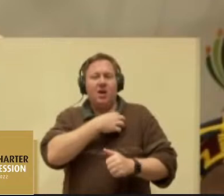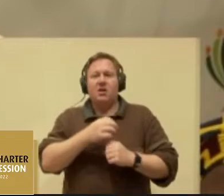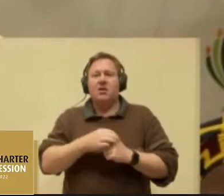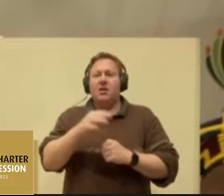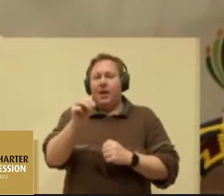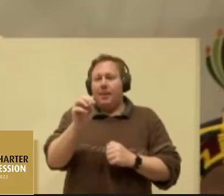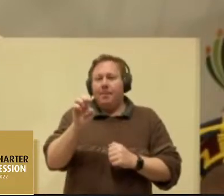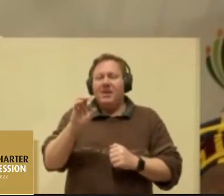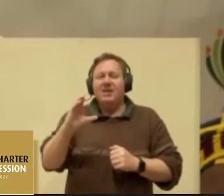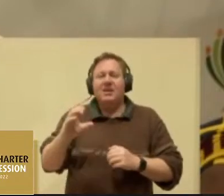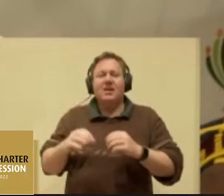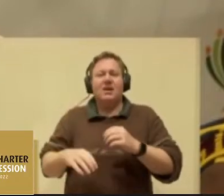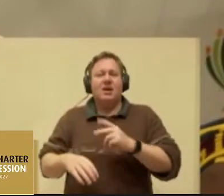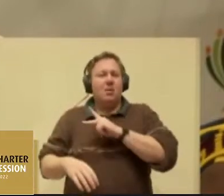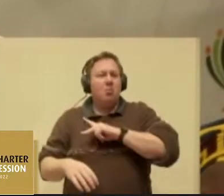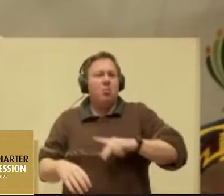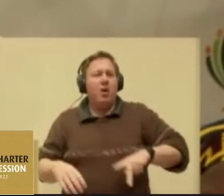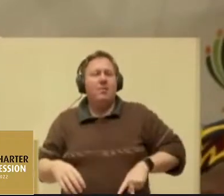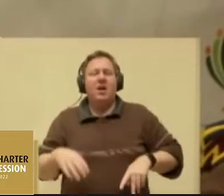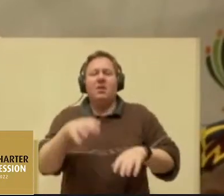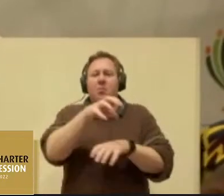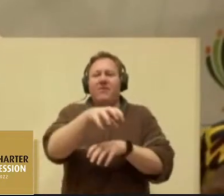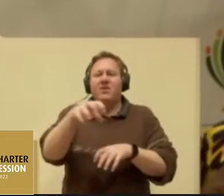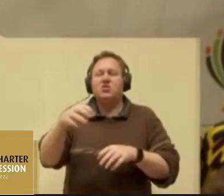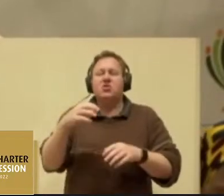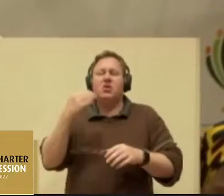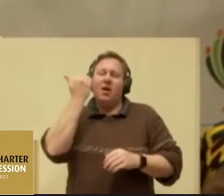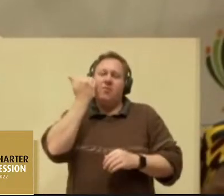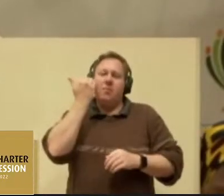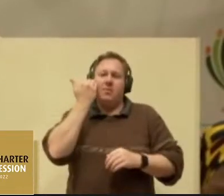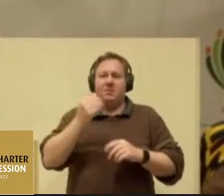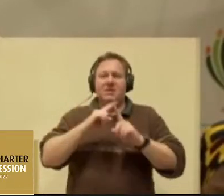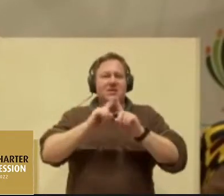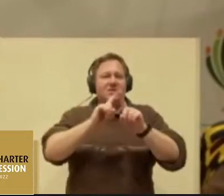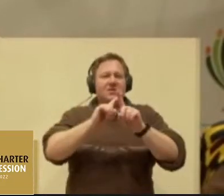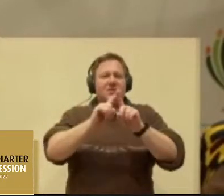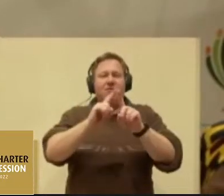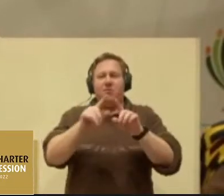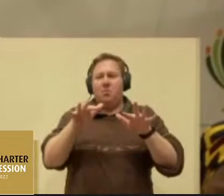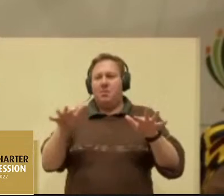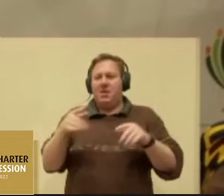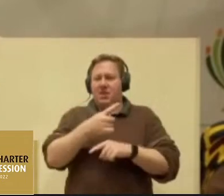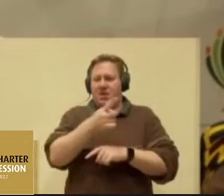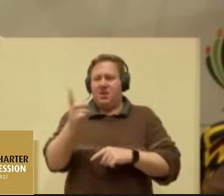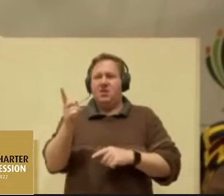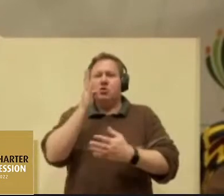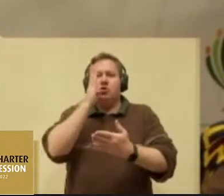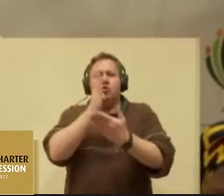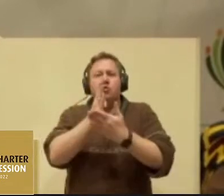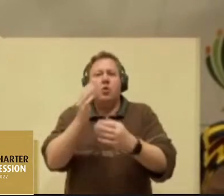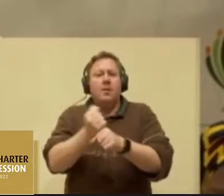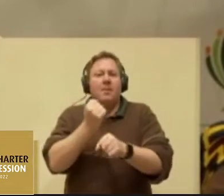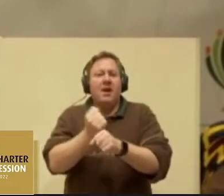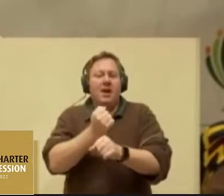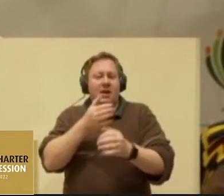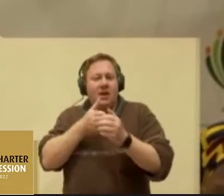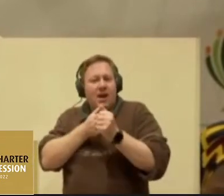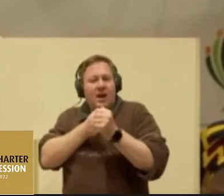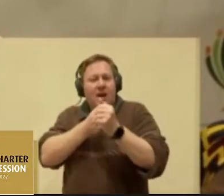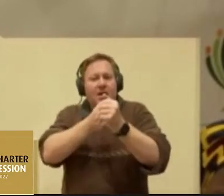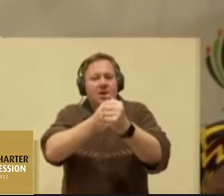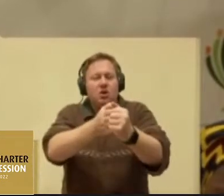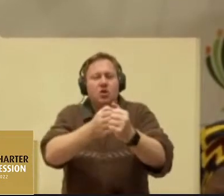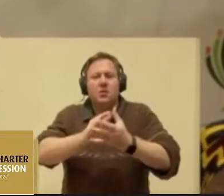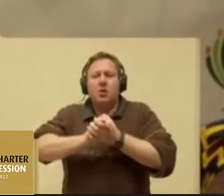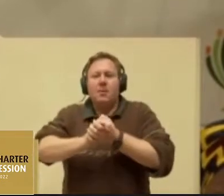embassies from premiers from provincial government is to make sure that there is leadership and commitment at the